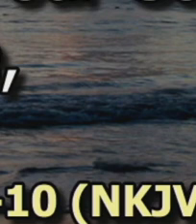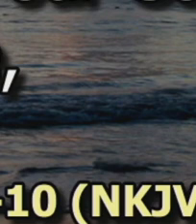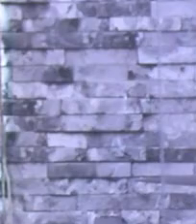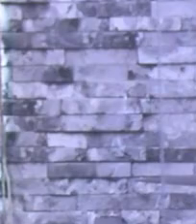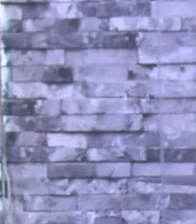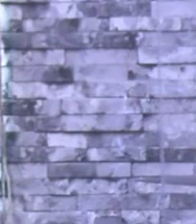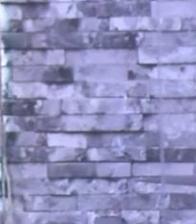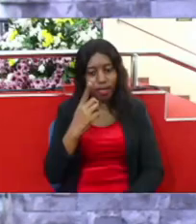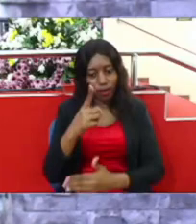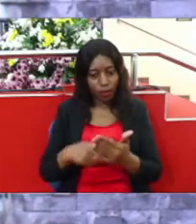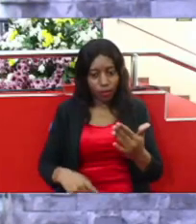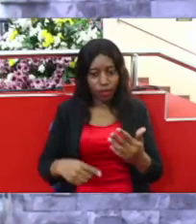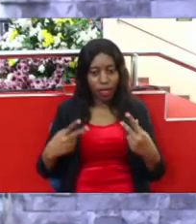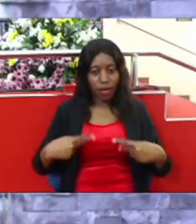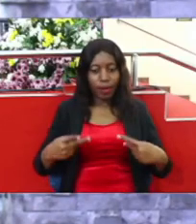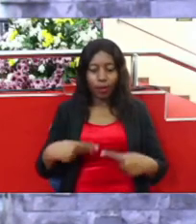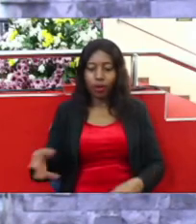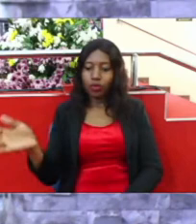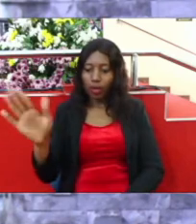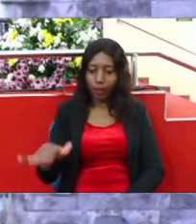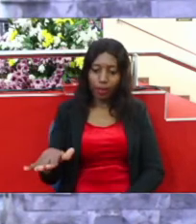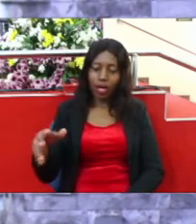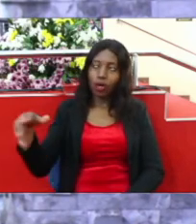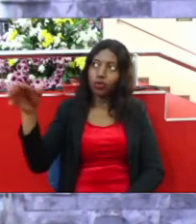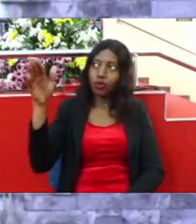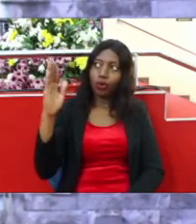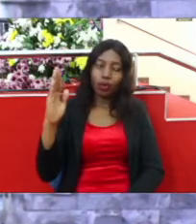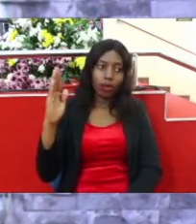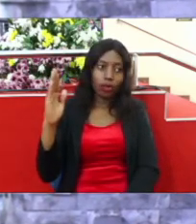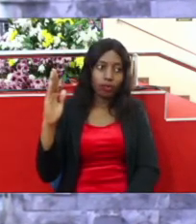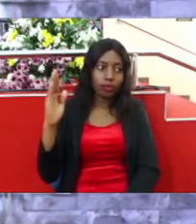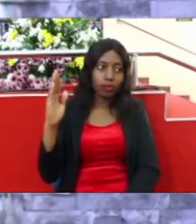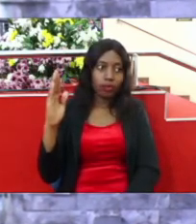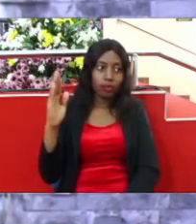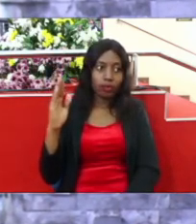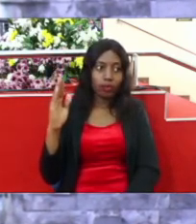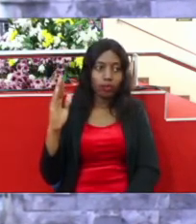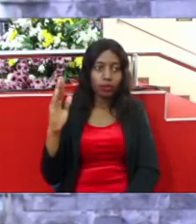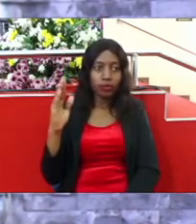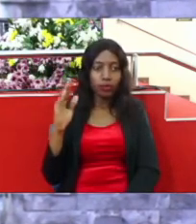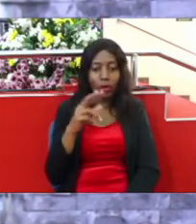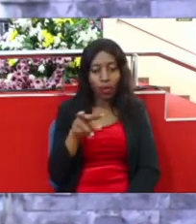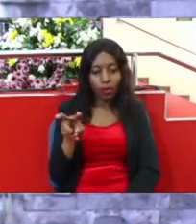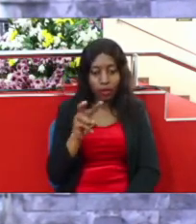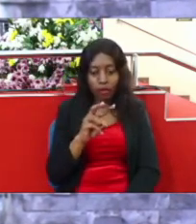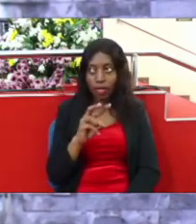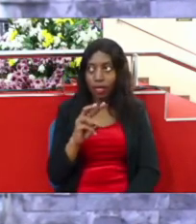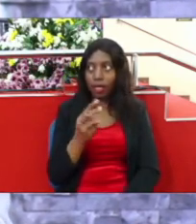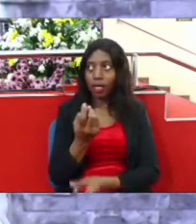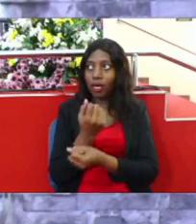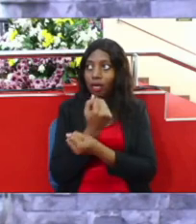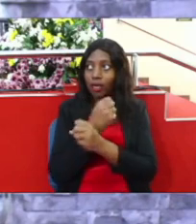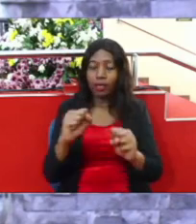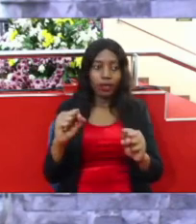saved. Ilikuwa ni kwamba apeleke ujumbe kwa Nineve kwamba wamgeukie Bwana ili waokolewe. We see the saving love of God through God's desire to